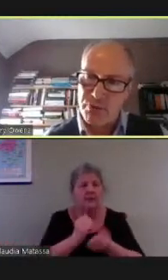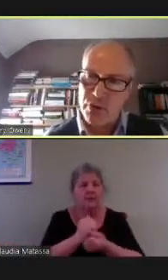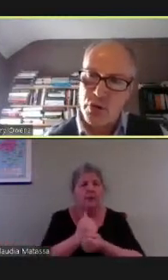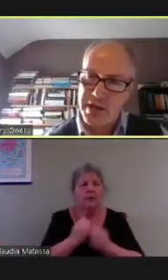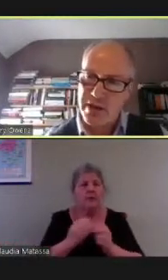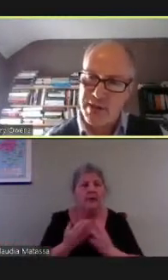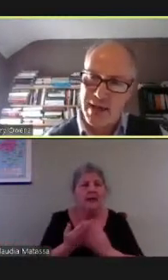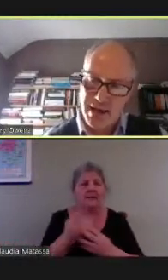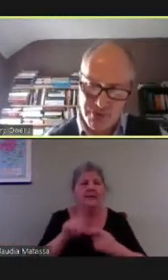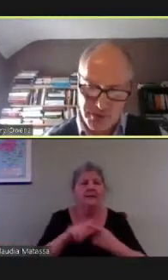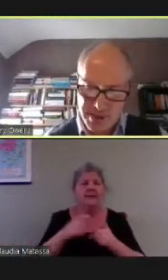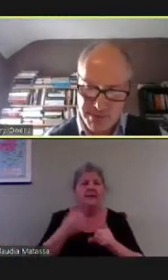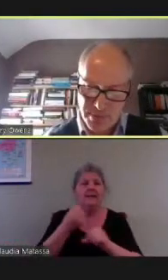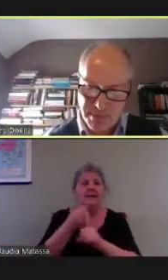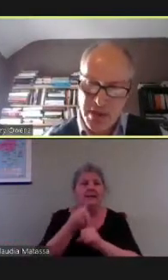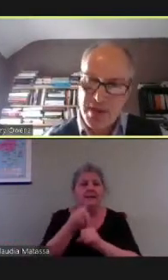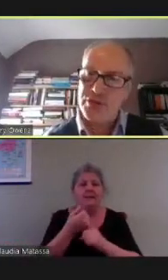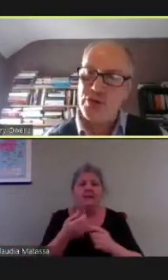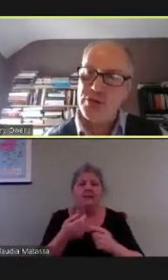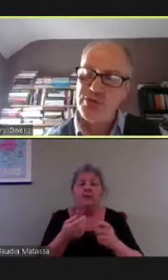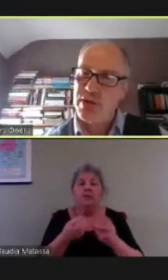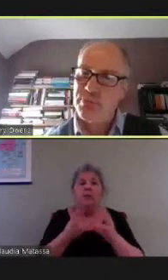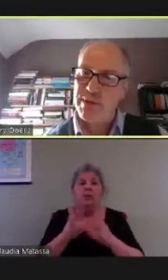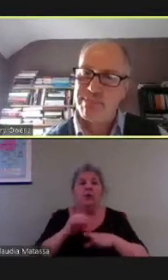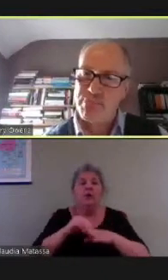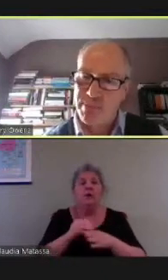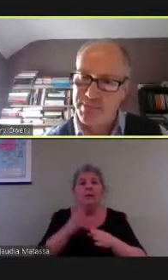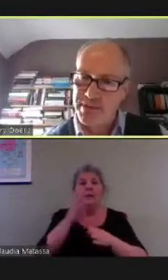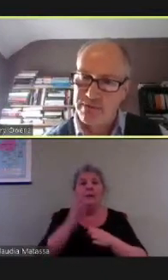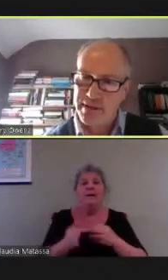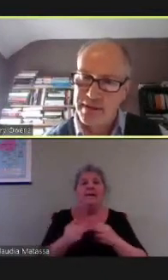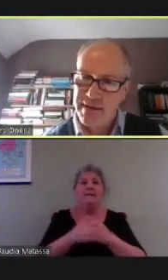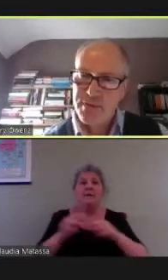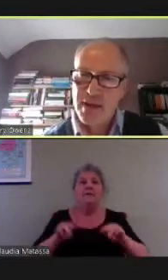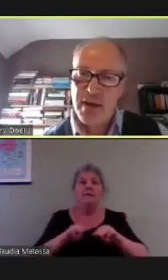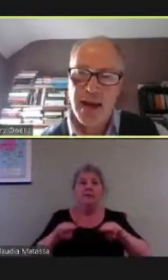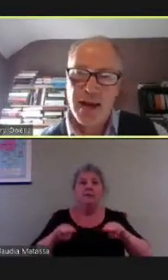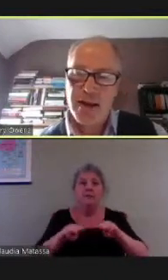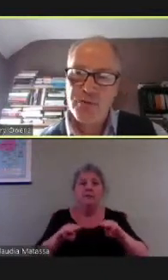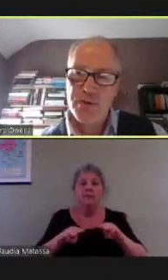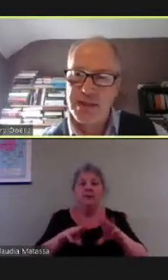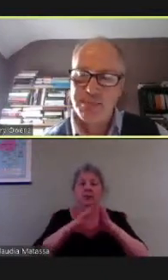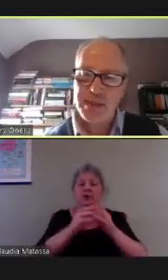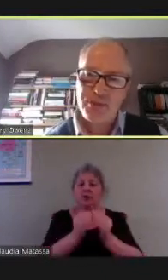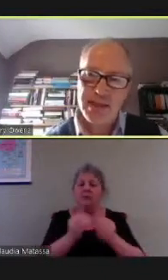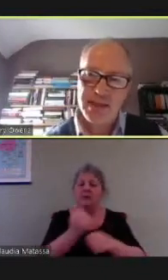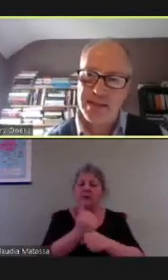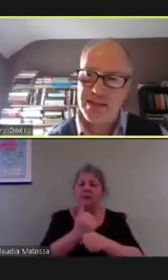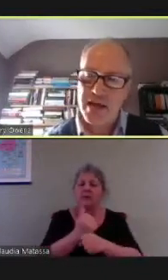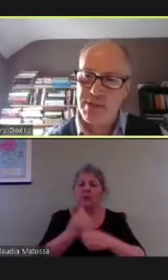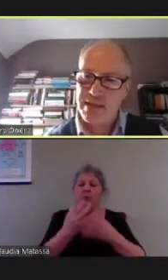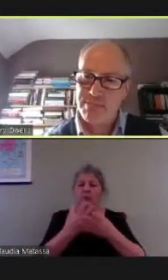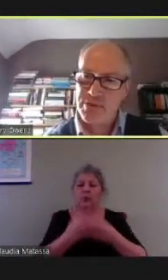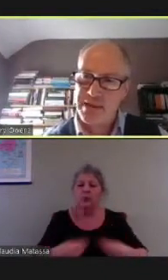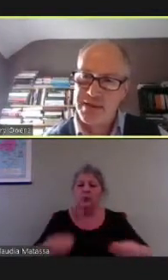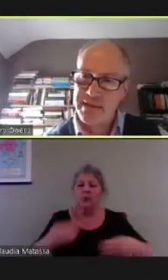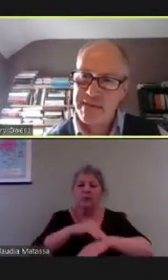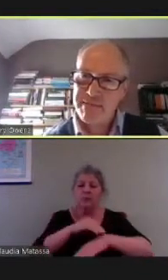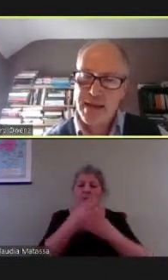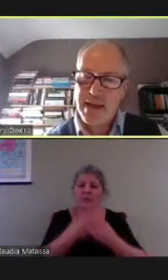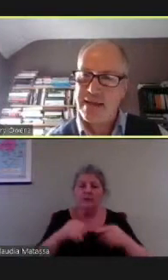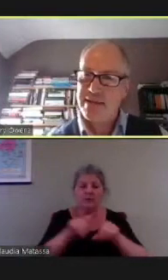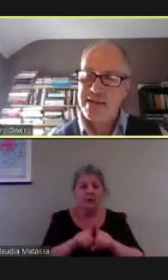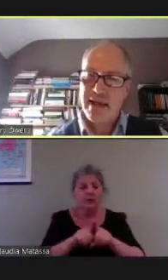huge part. We're working on behalf of the people. There's also something about problem solving. Resettlement and release is a complex